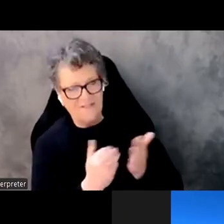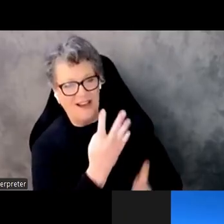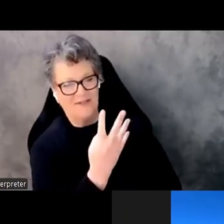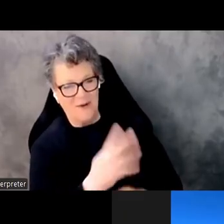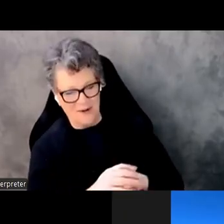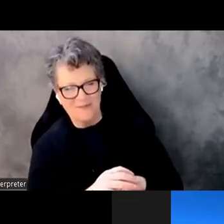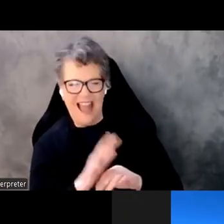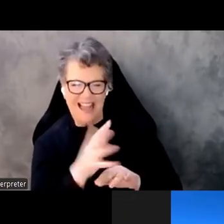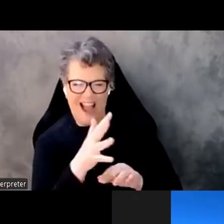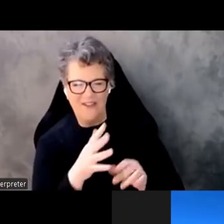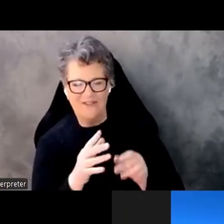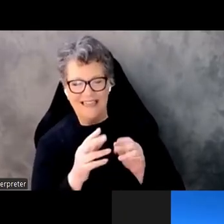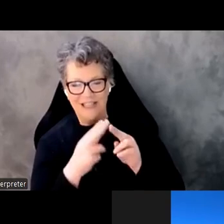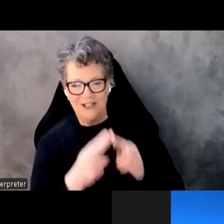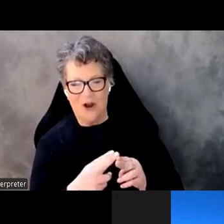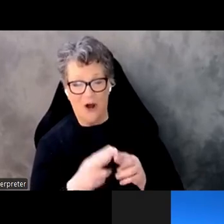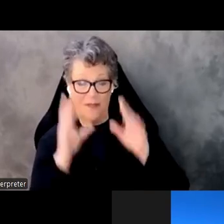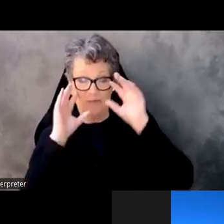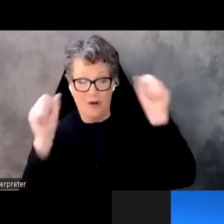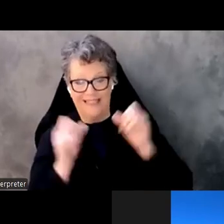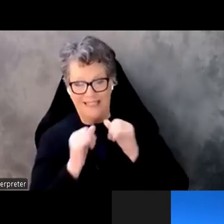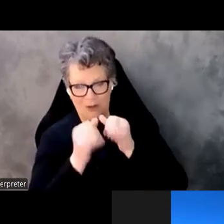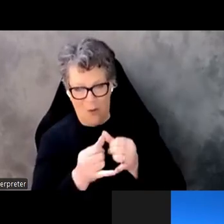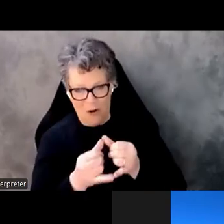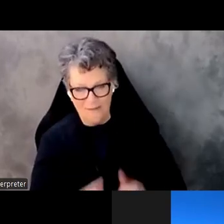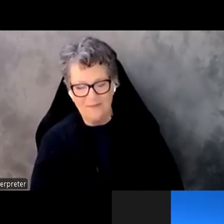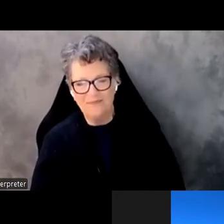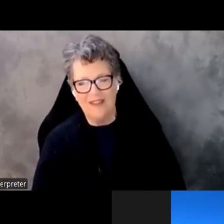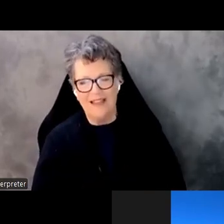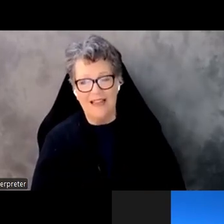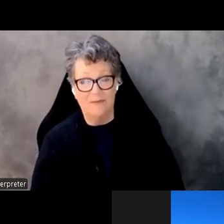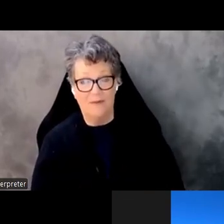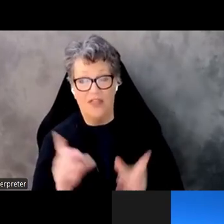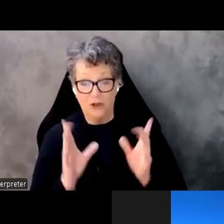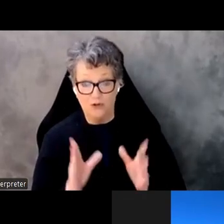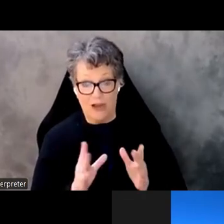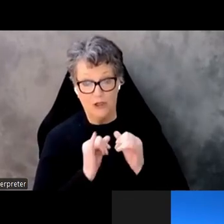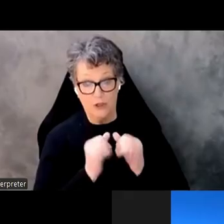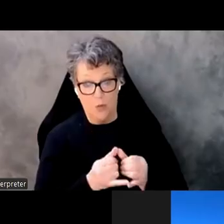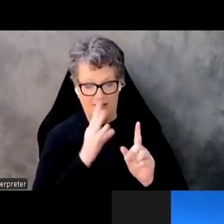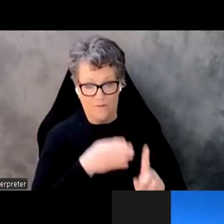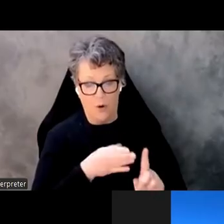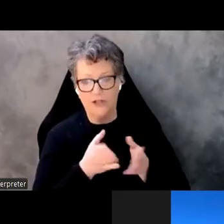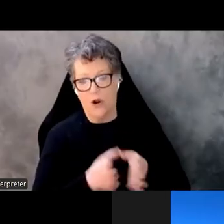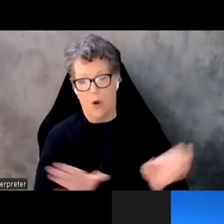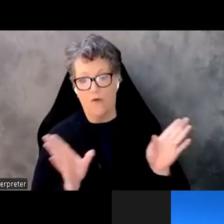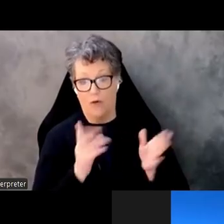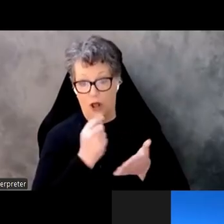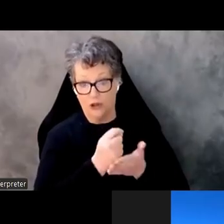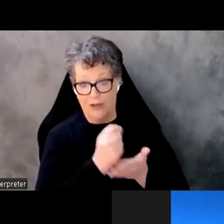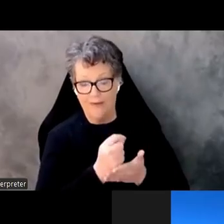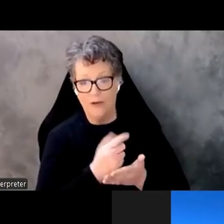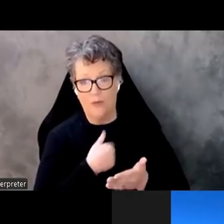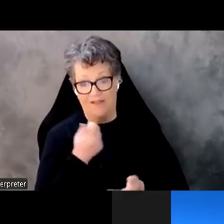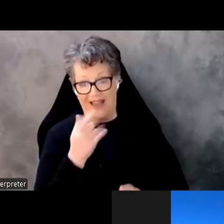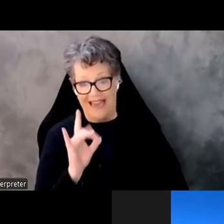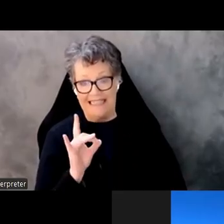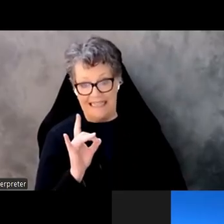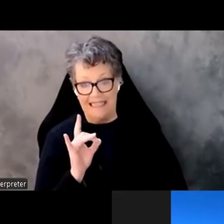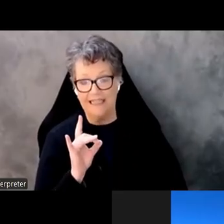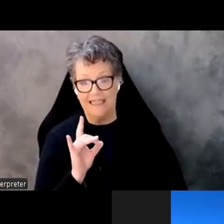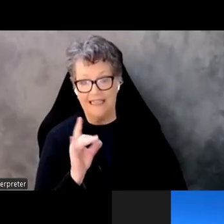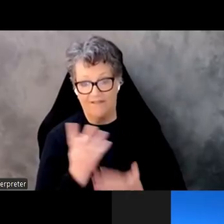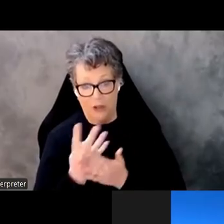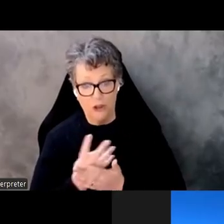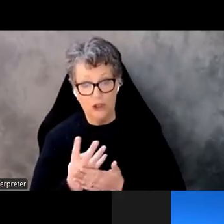4, kind of. It's called the President's Award. Essentially, the Director's Award is focused on our overall treatment. We have 18 filters